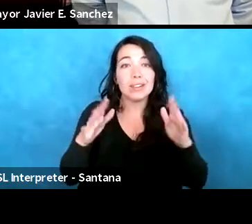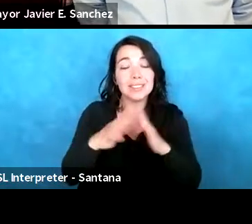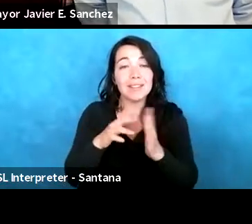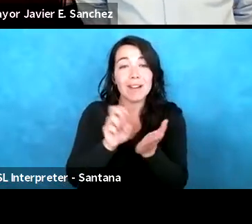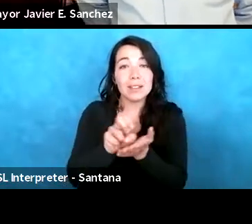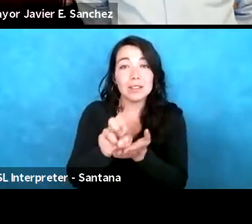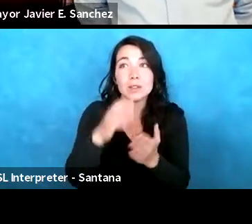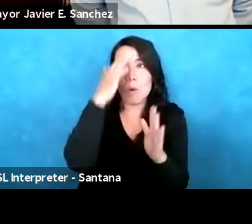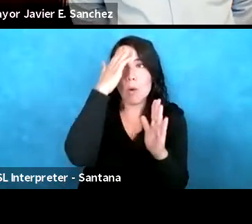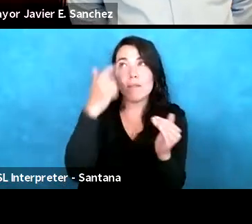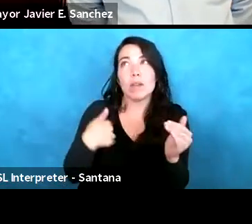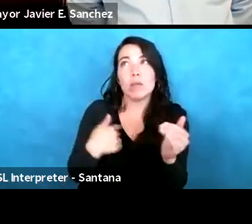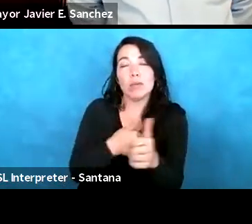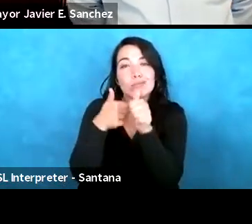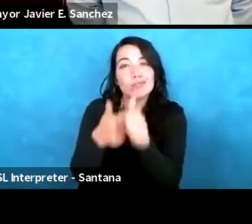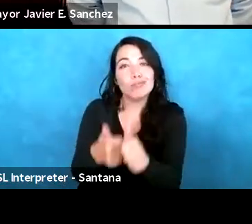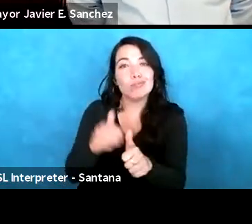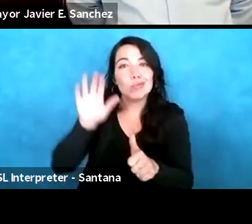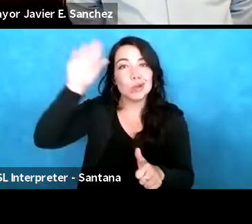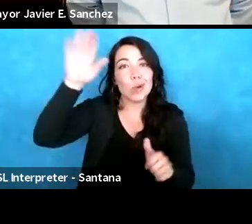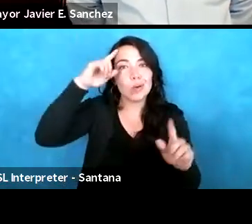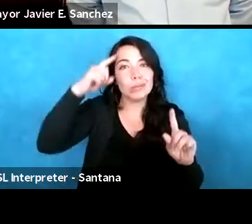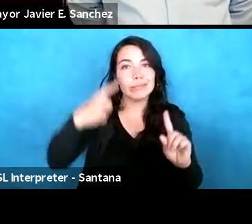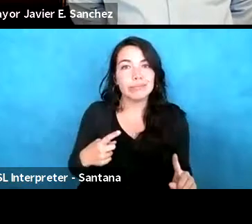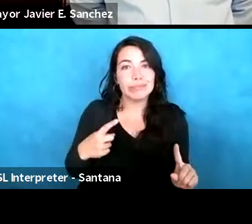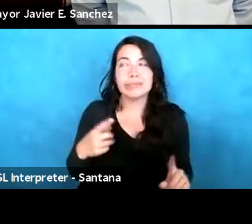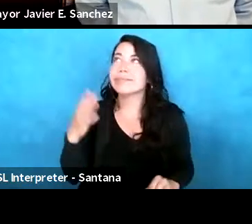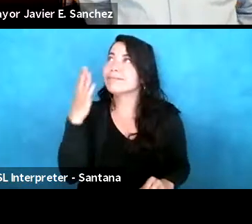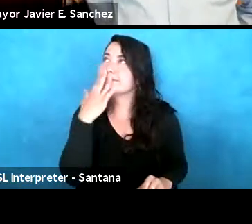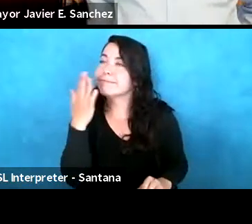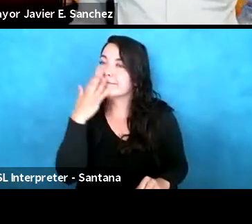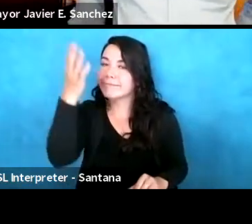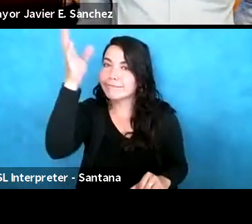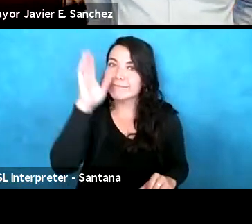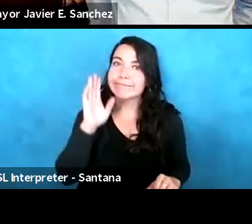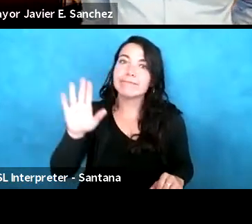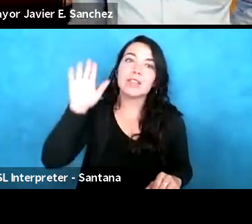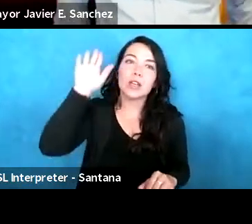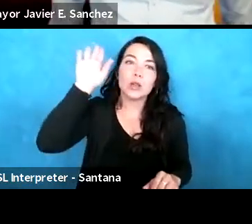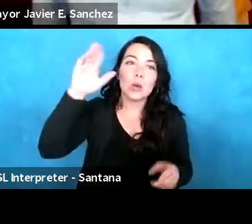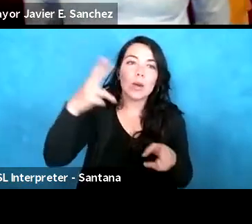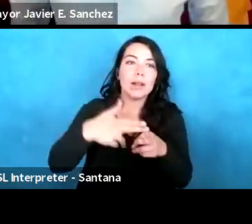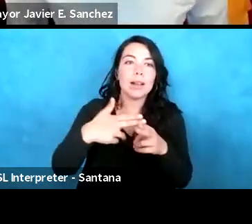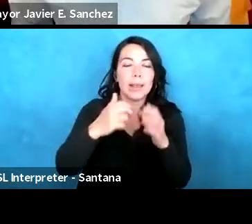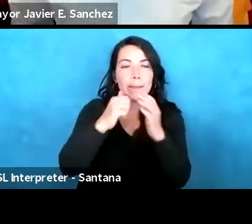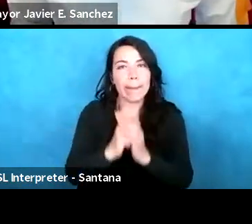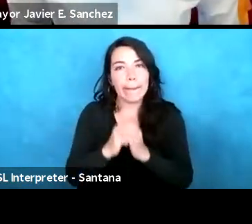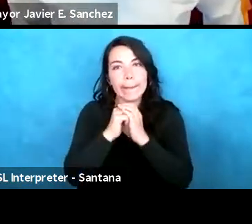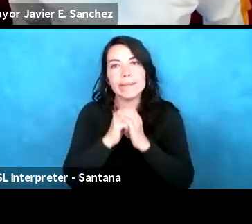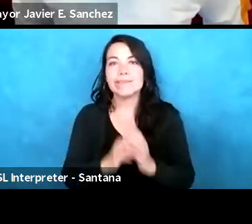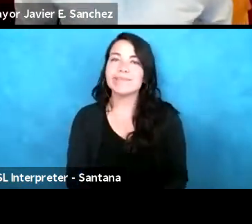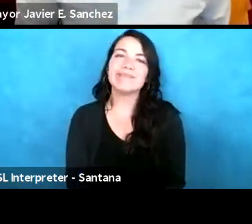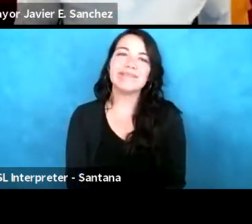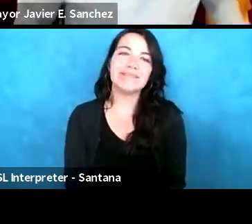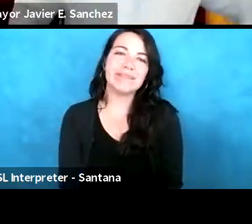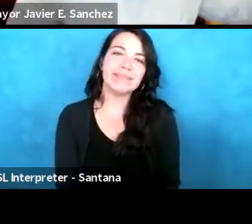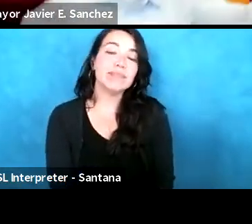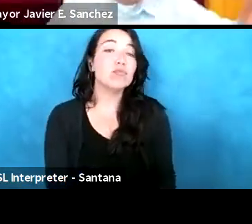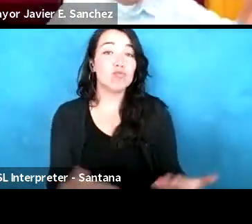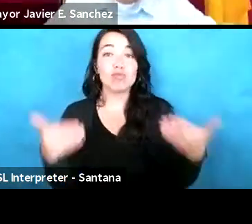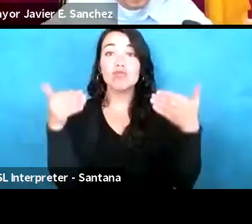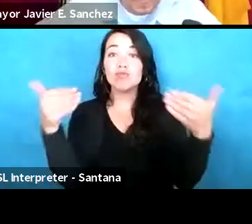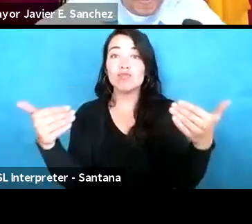and its neighbors. I thank you, Lord, in your presence. Thanks. Amen. Amen. Please be